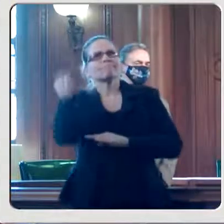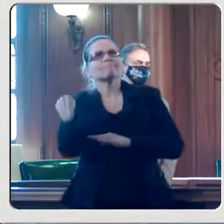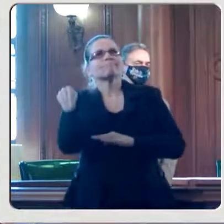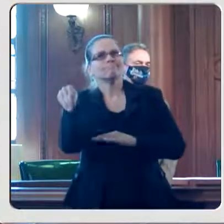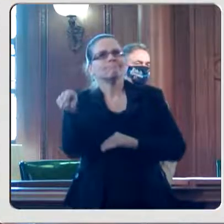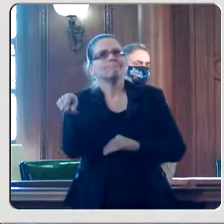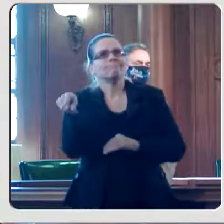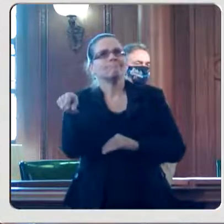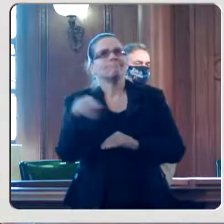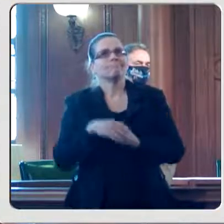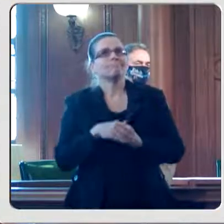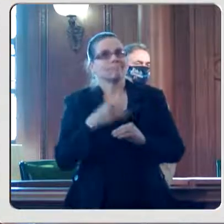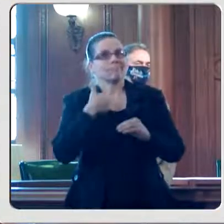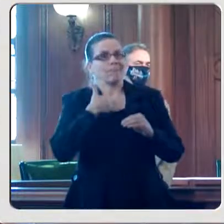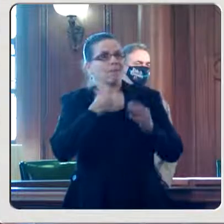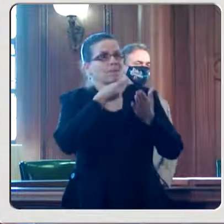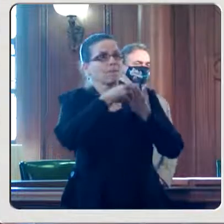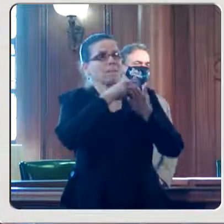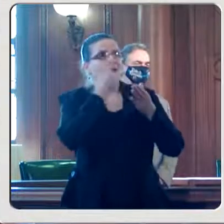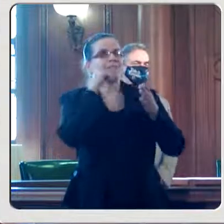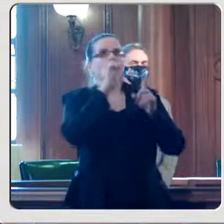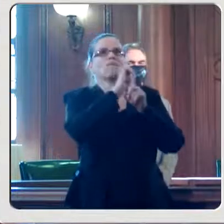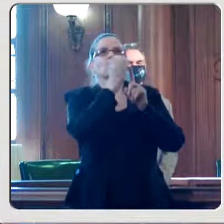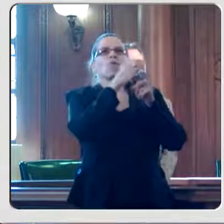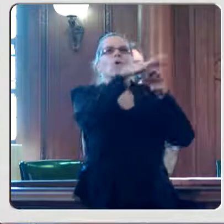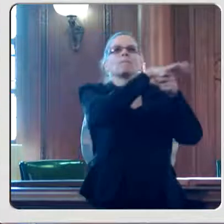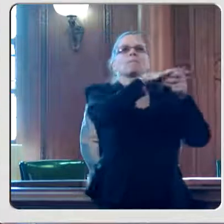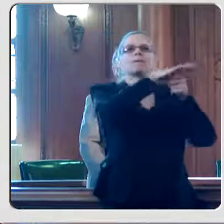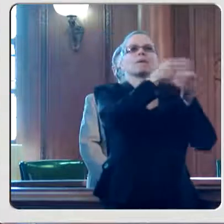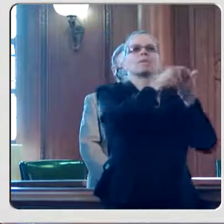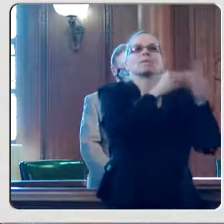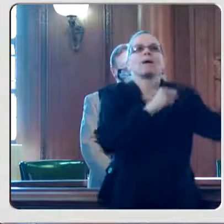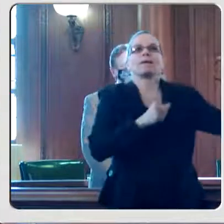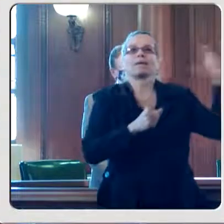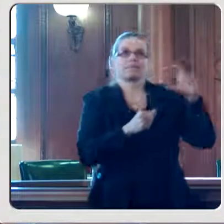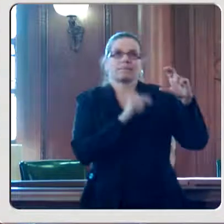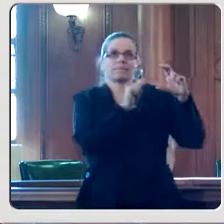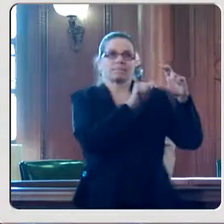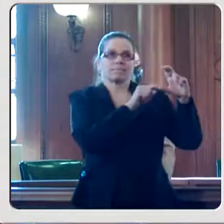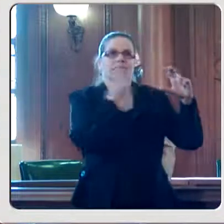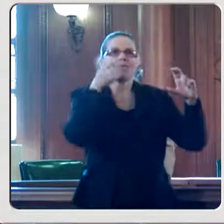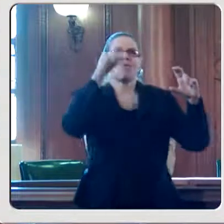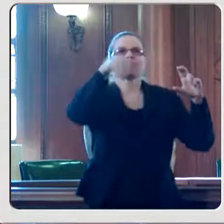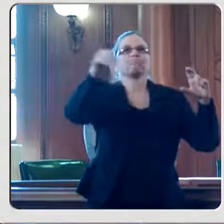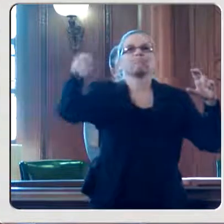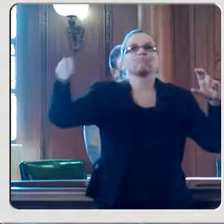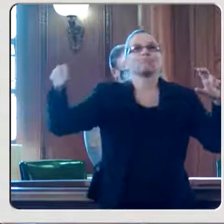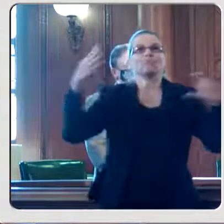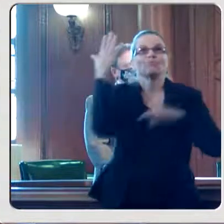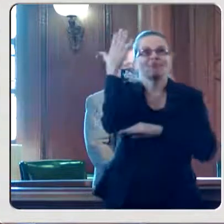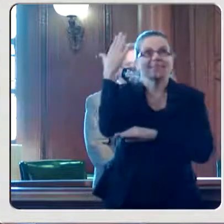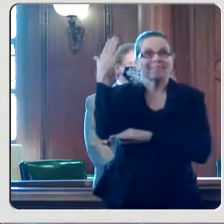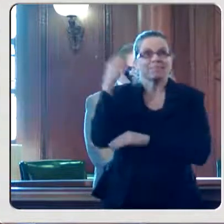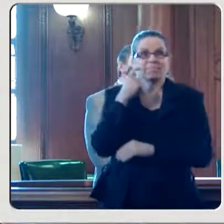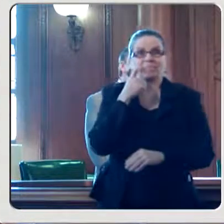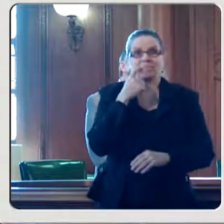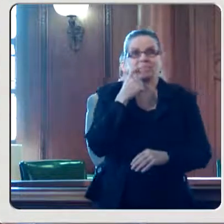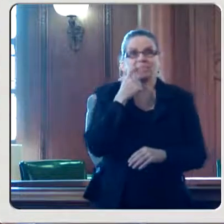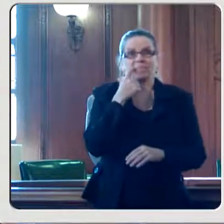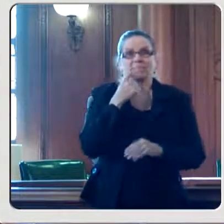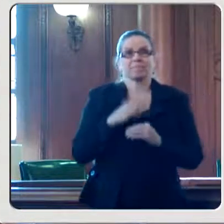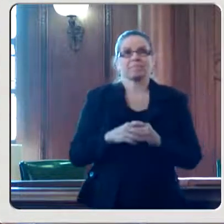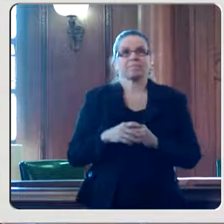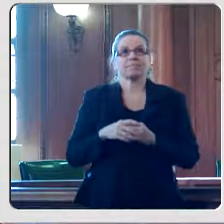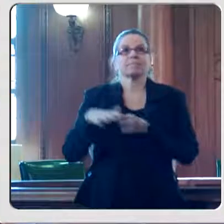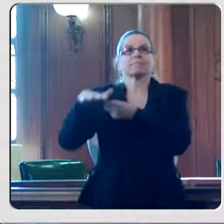like to also thank Chris Signoli. For a number of years, we worked with Liz Stevens in the McKnight neighborhood on the